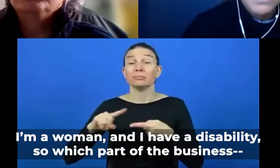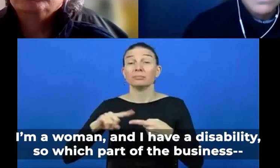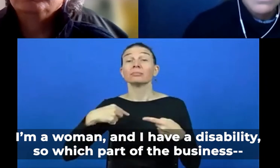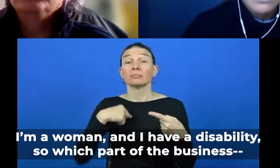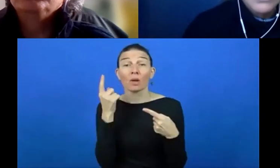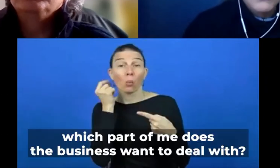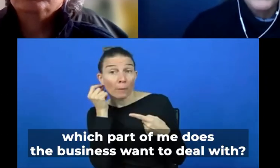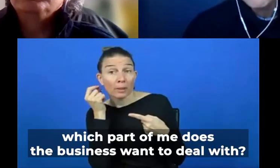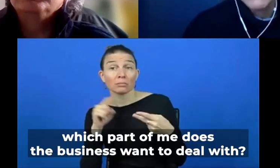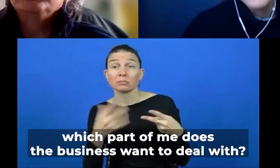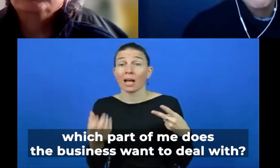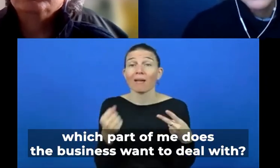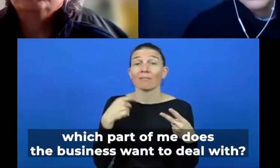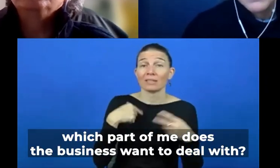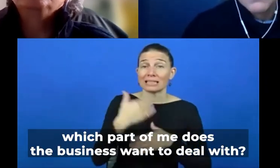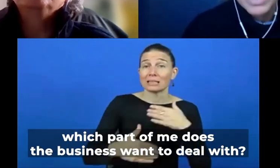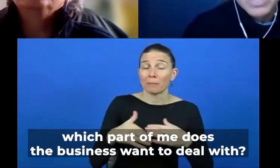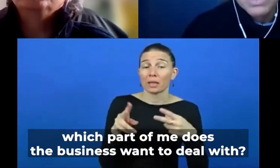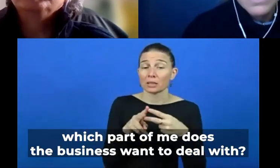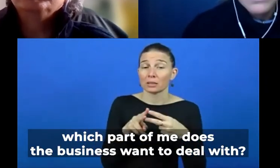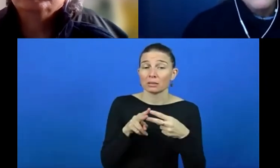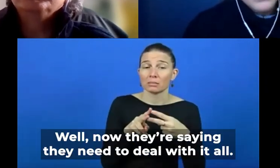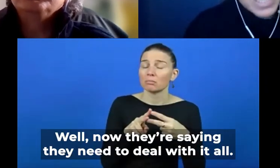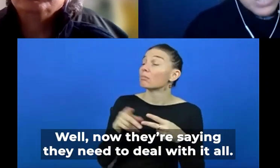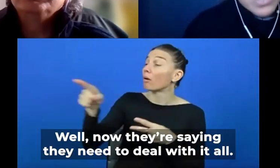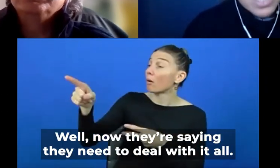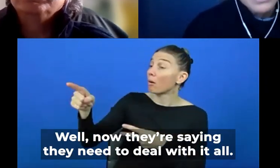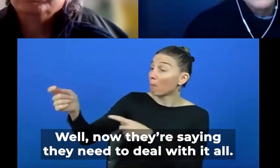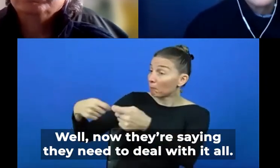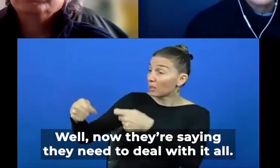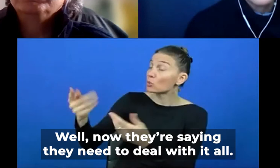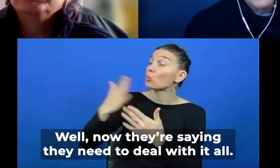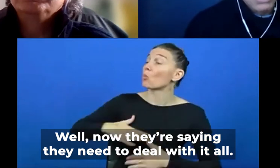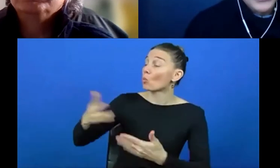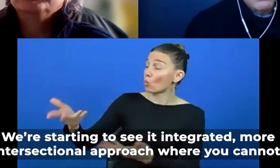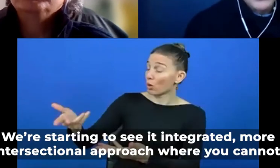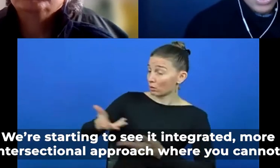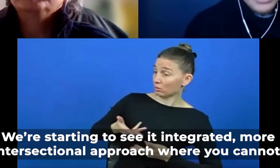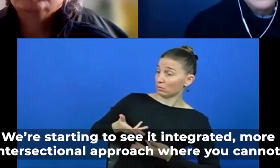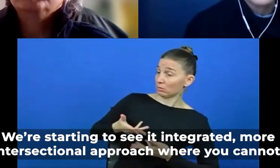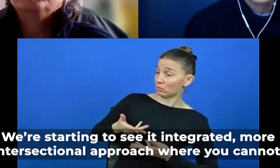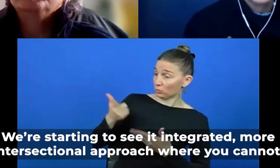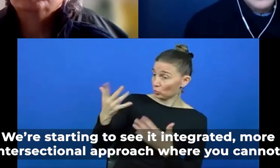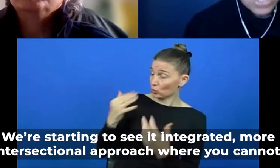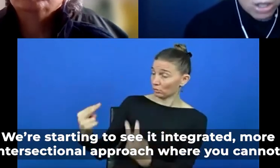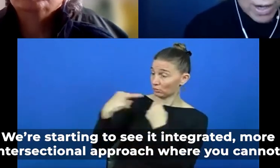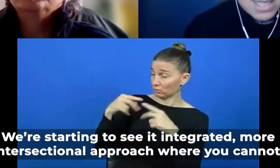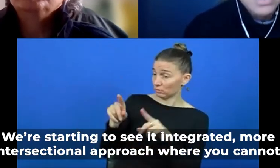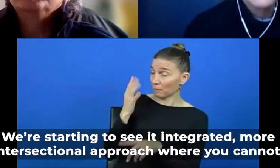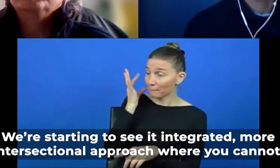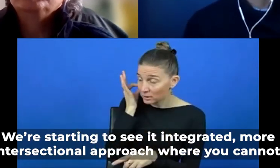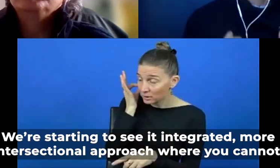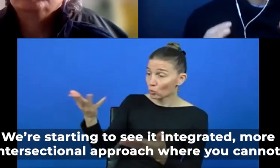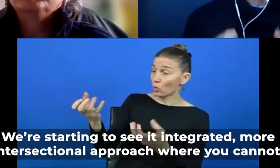of the business, which part of me does the business want to deal with? Well, now they're seeing they need to deal with it all. So we're starting to see an